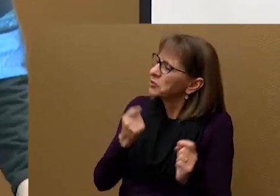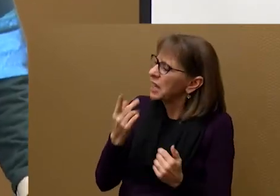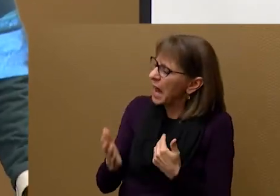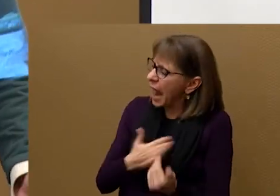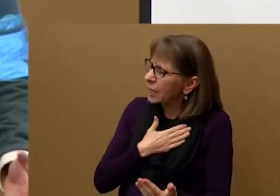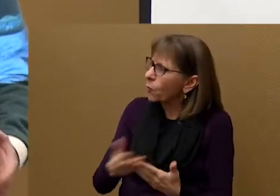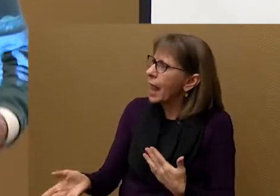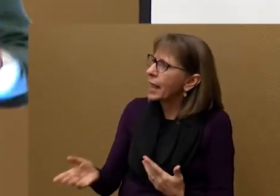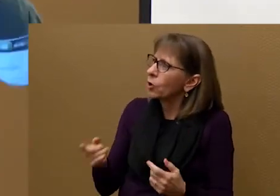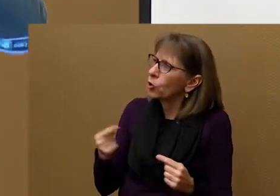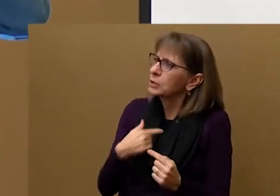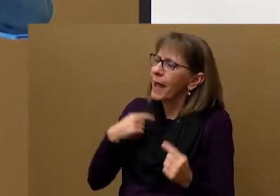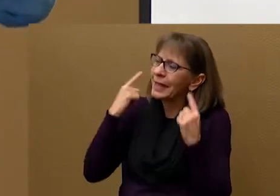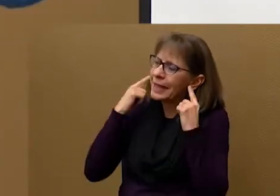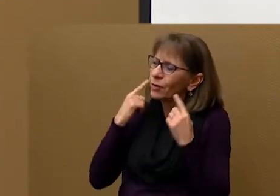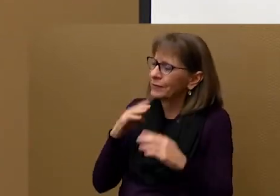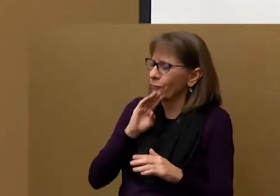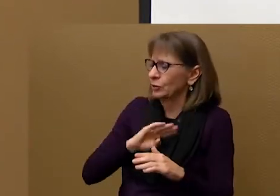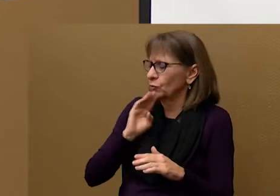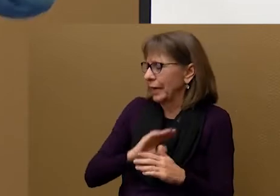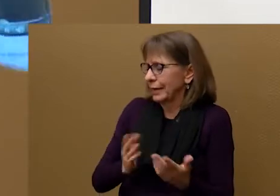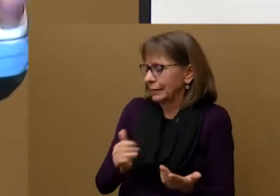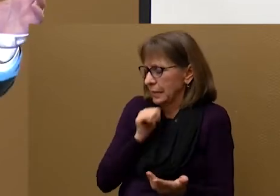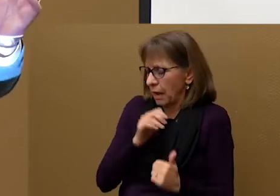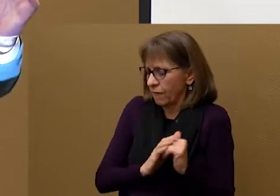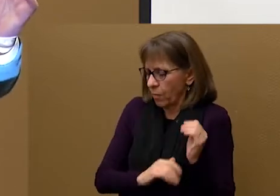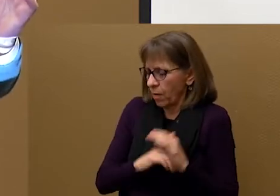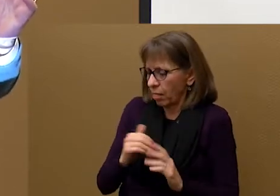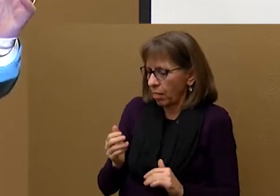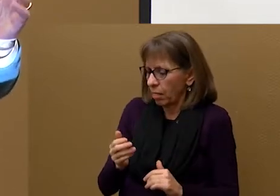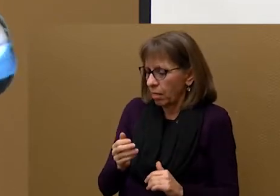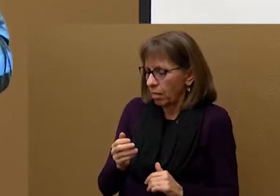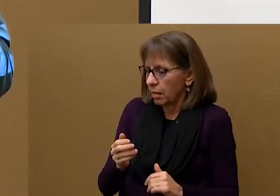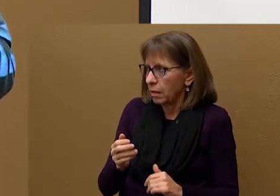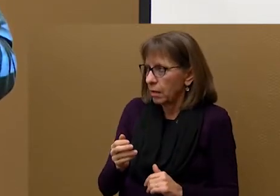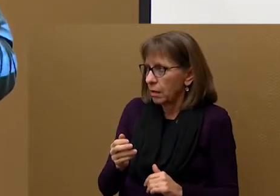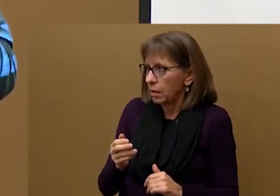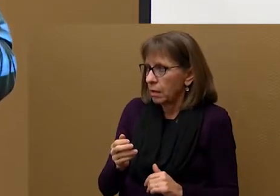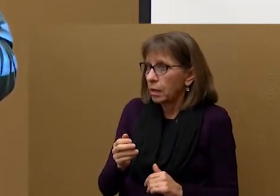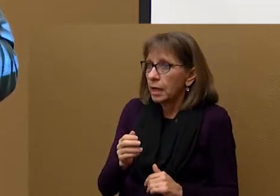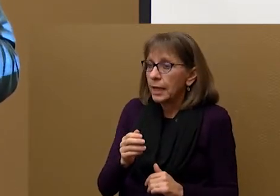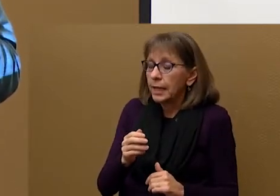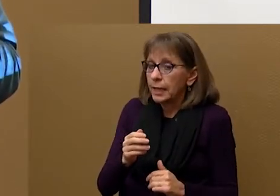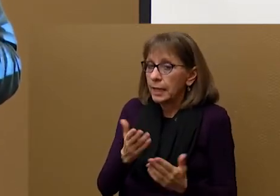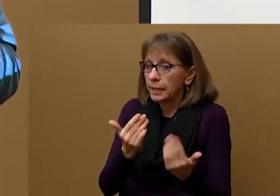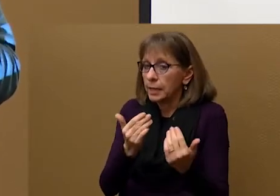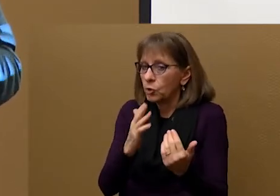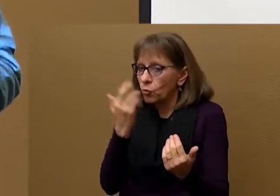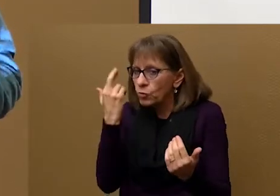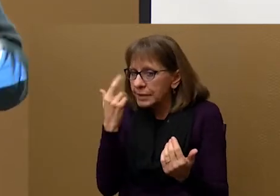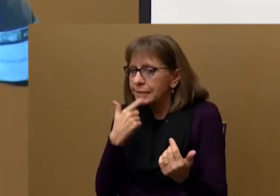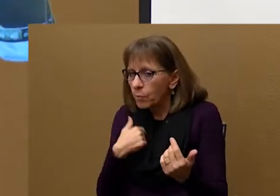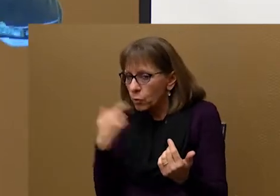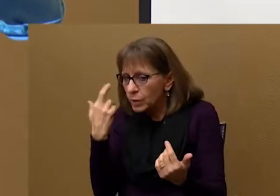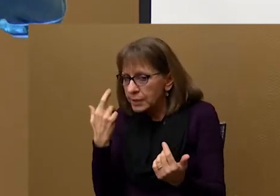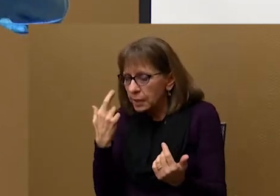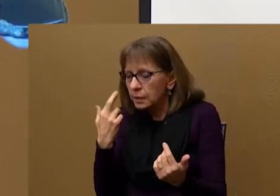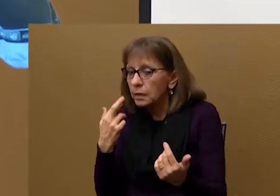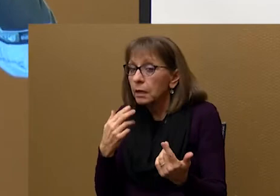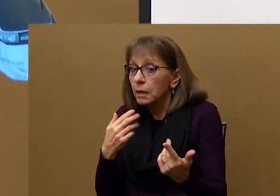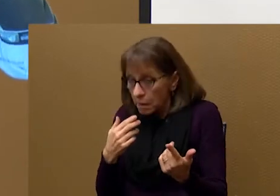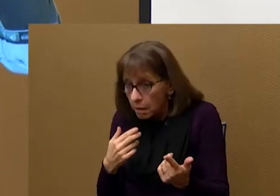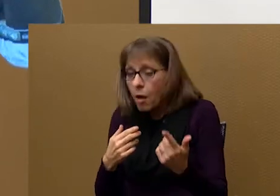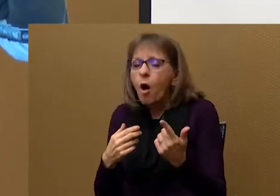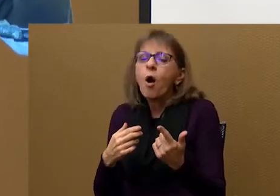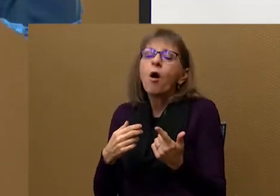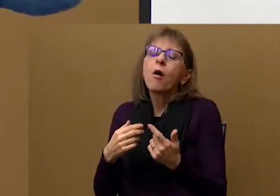frustrating to me. It bothers me. It's not comfortable. What's their reason? And then I might say, oh, so it hurts